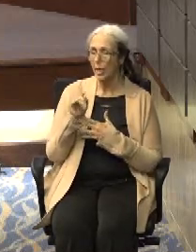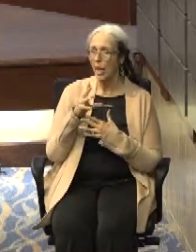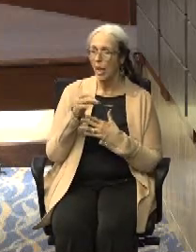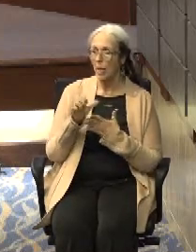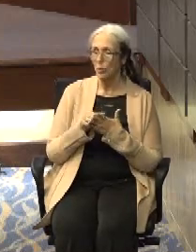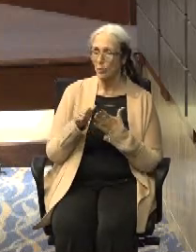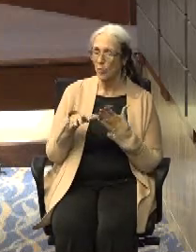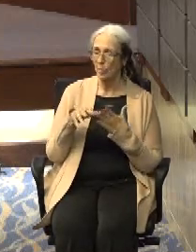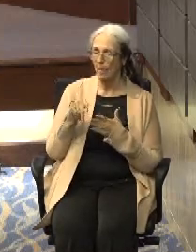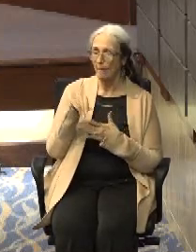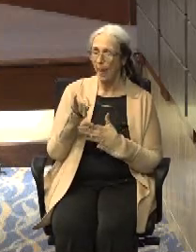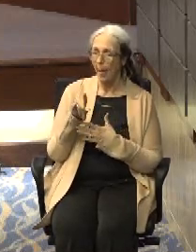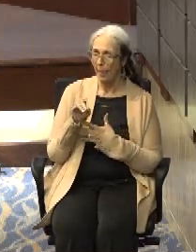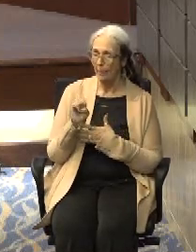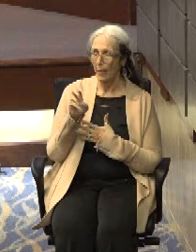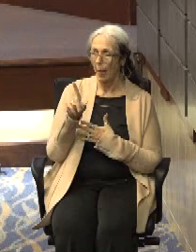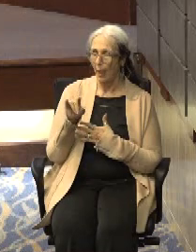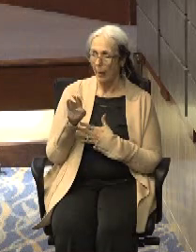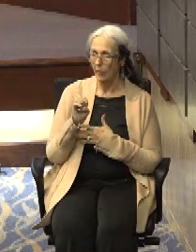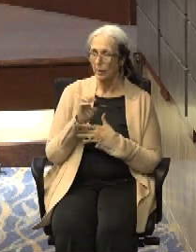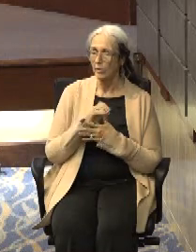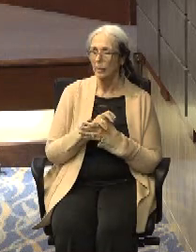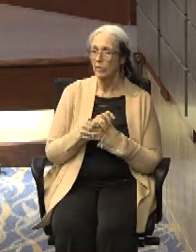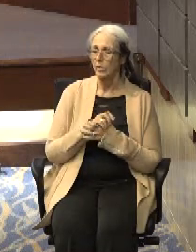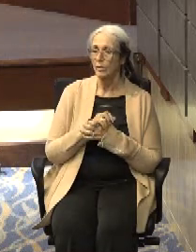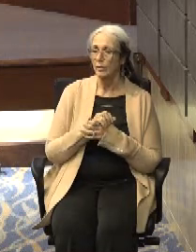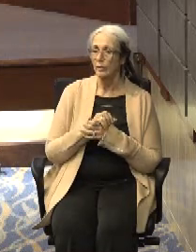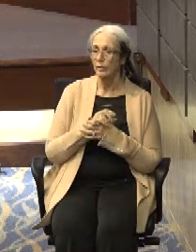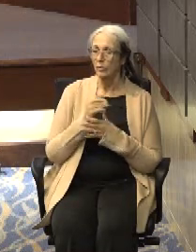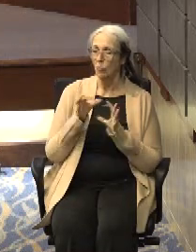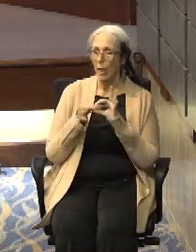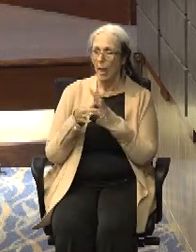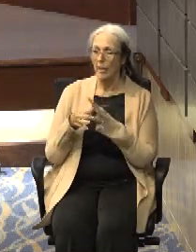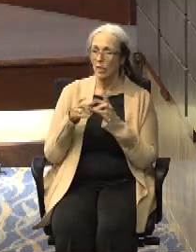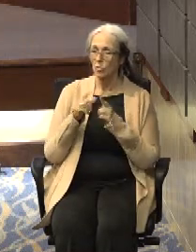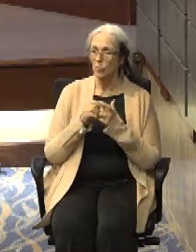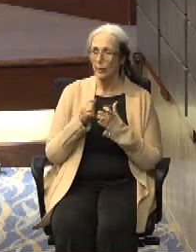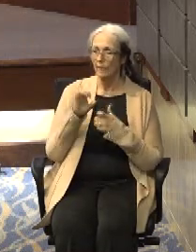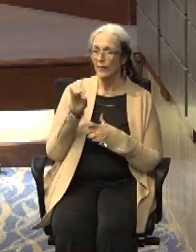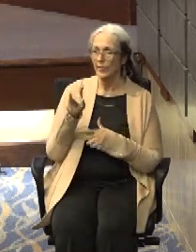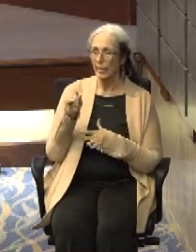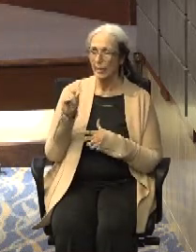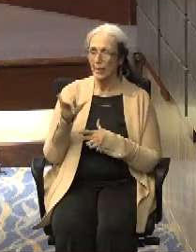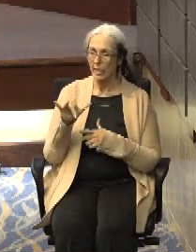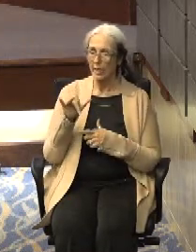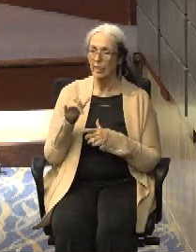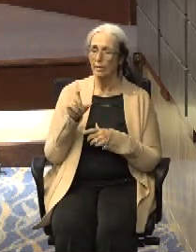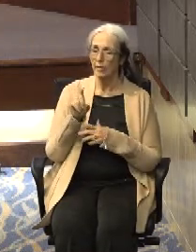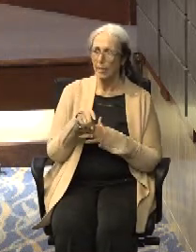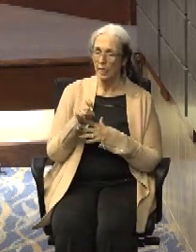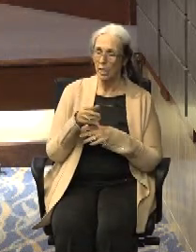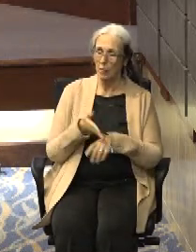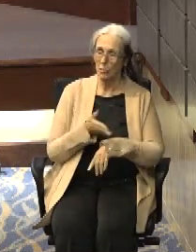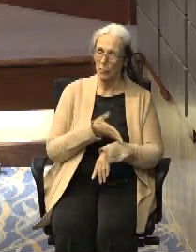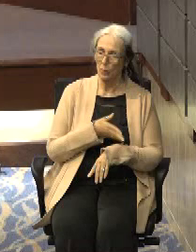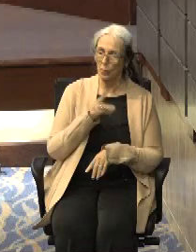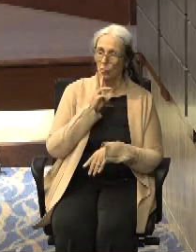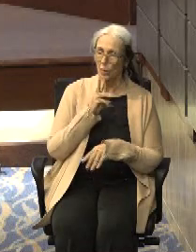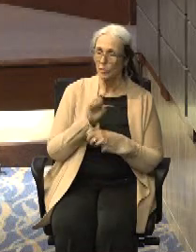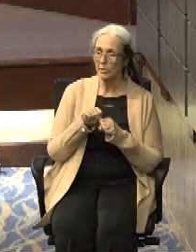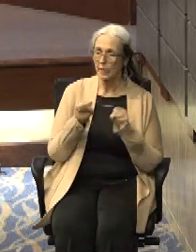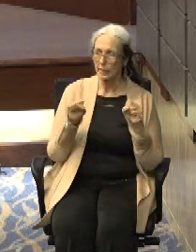water pipelines and related appurtenances and facilities needed for the improvement of the municipal water